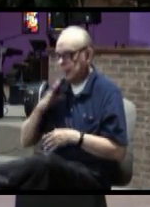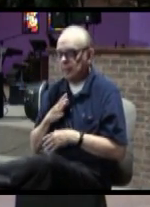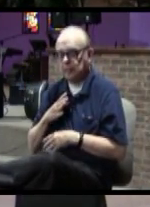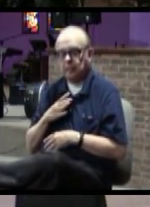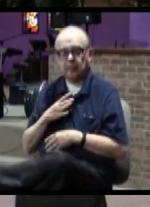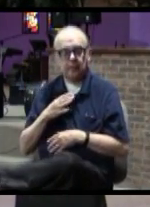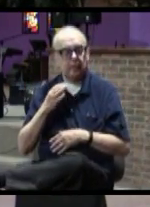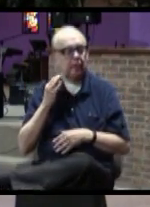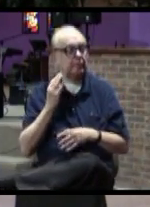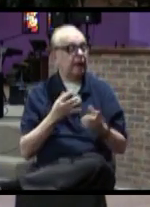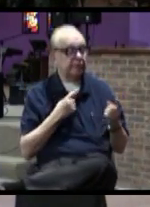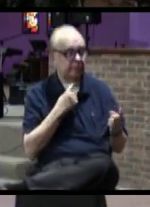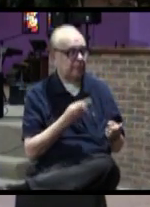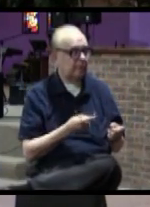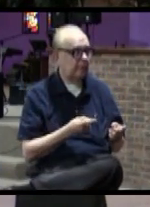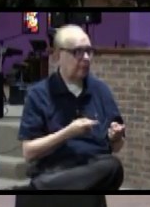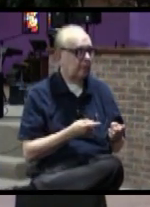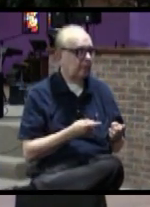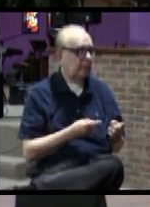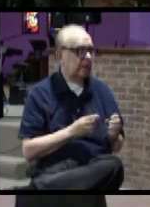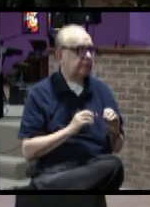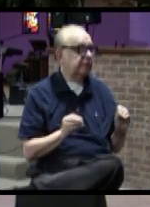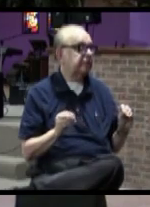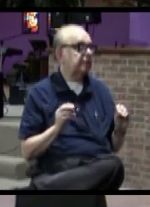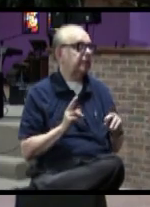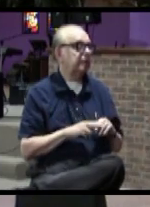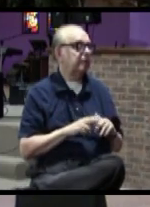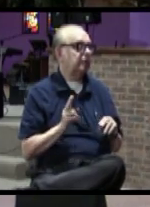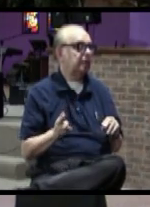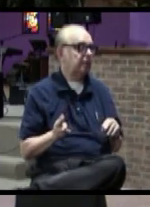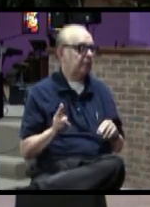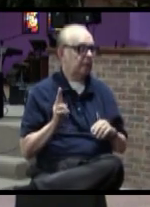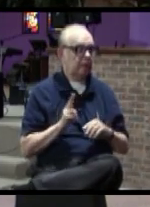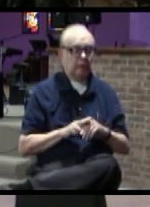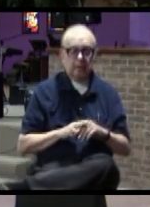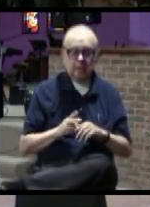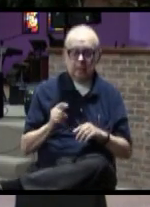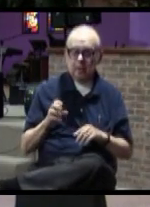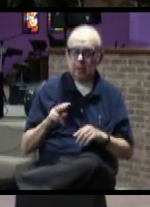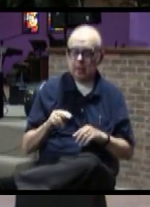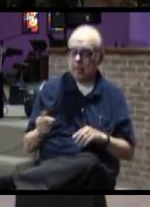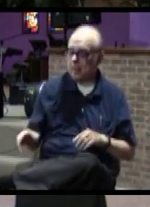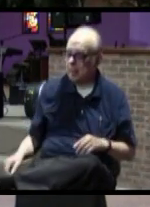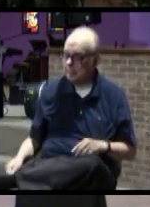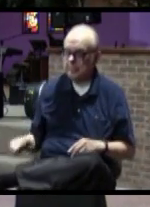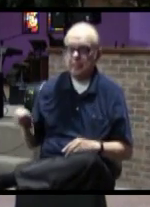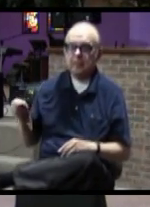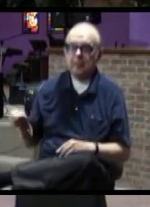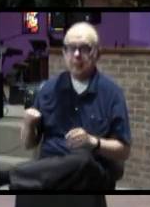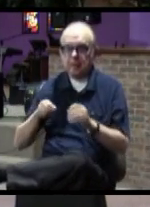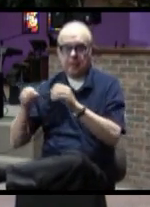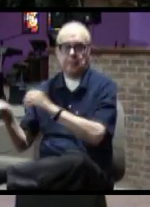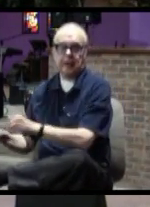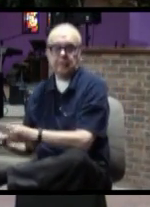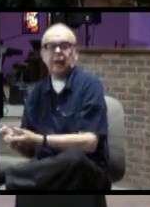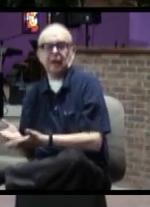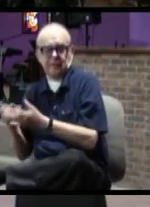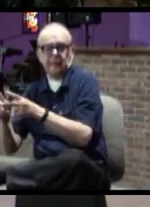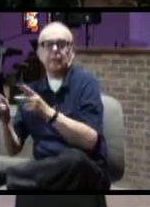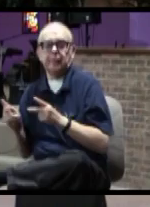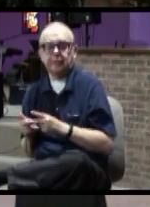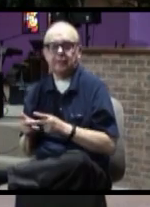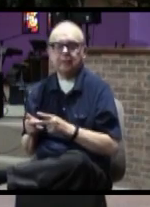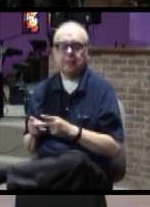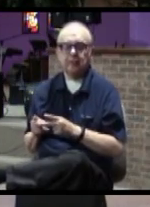a dark black color as the man spoke. And the pastor said, smiling, or he said nothing, he just got up, used the tongs to pick up the black piece of wood